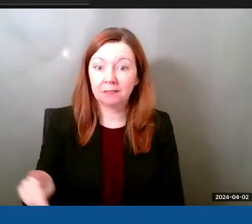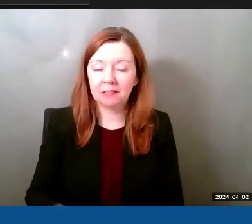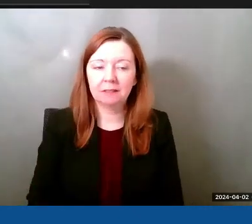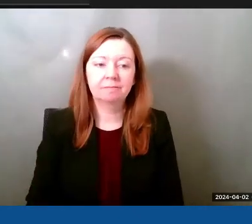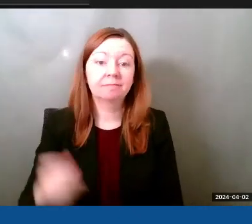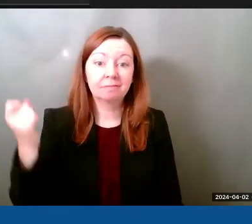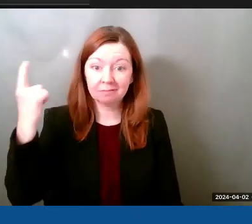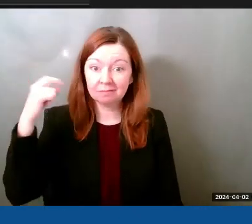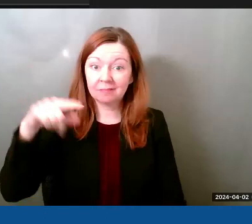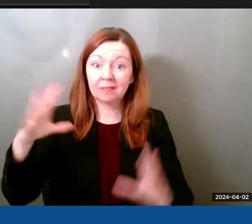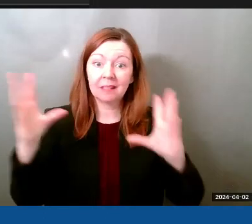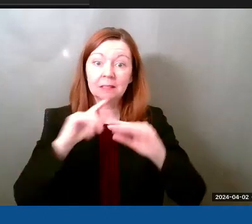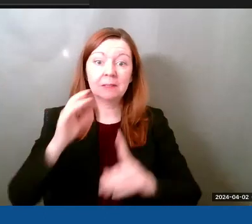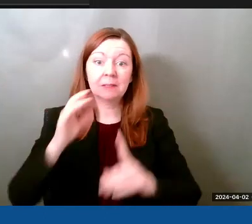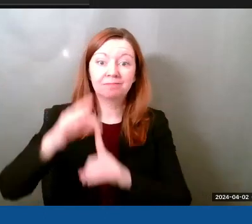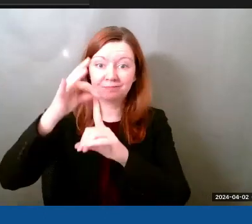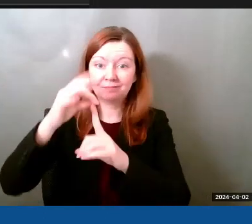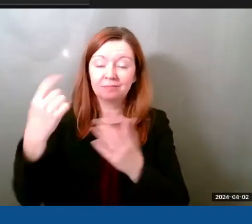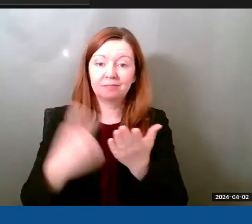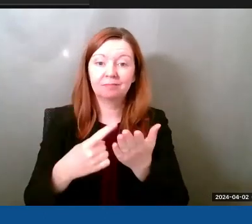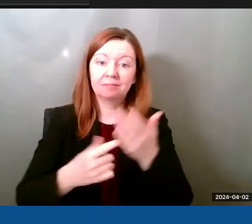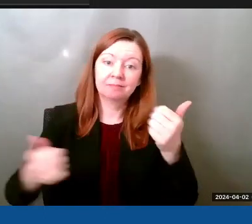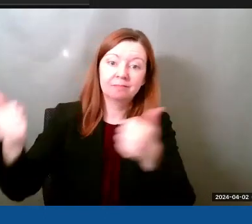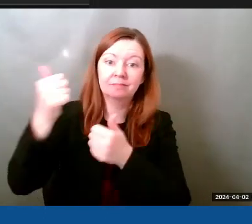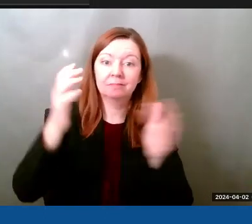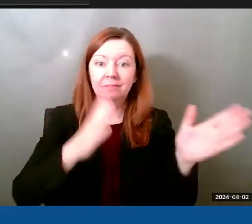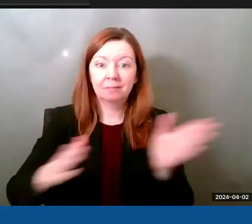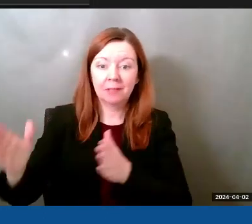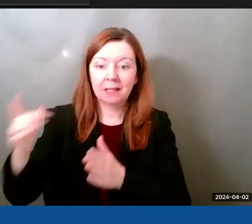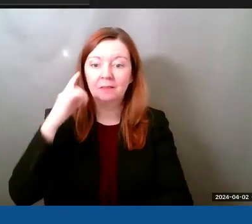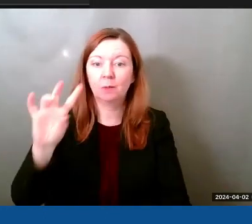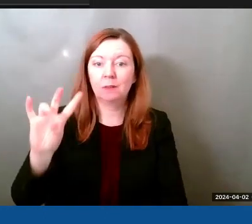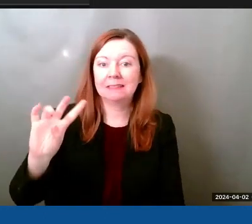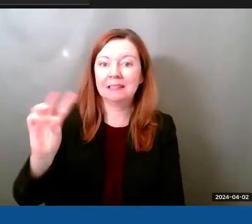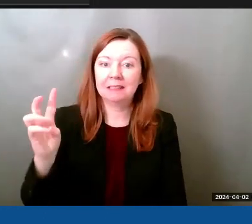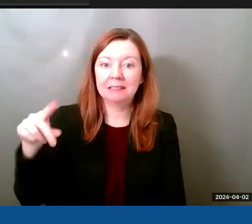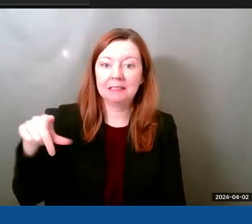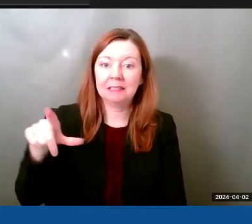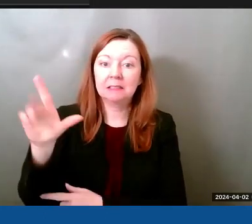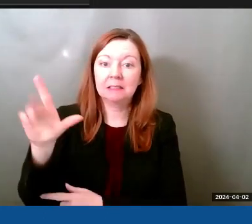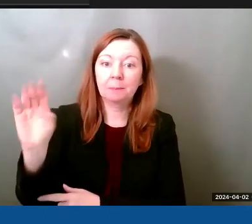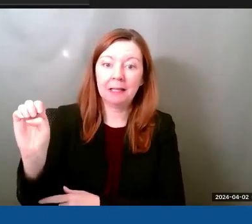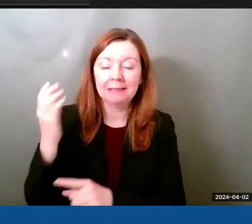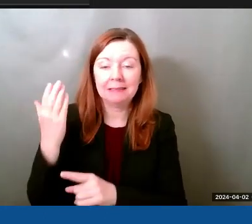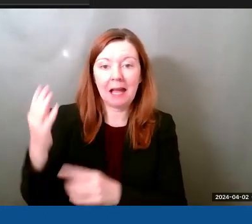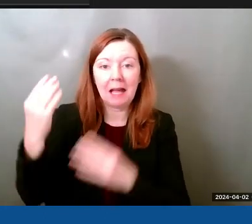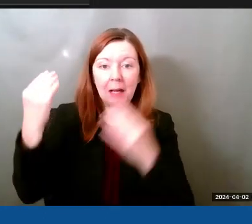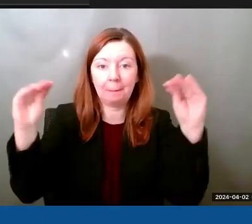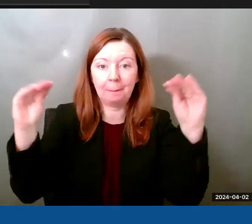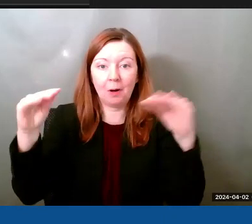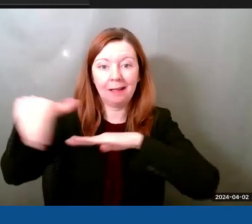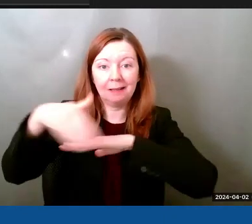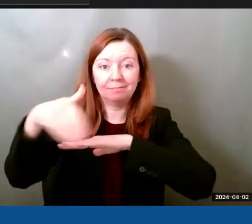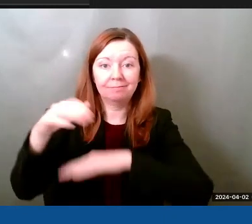meeting to discuss the master plan proposal of 76 Place at Market East.